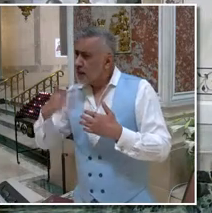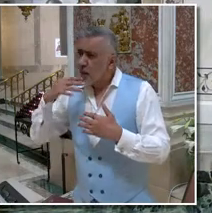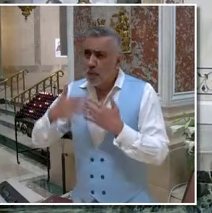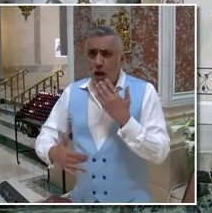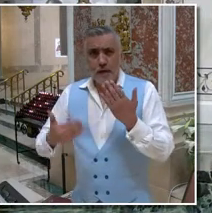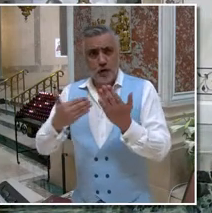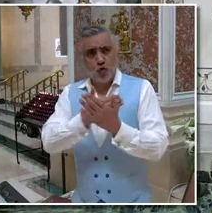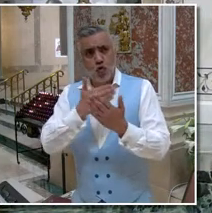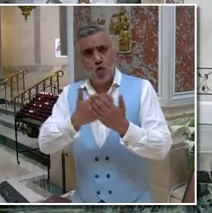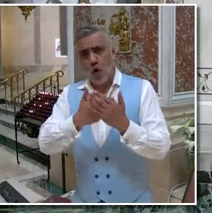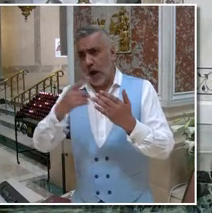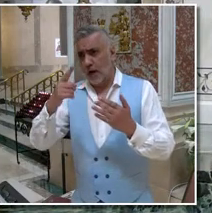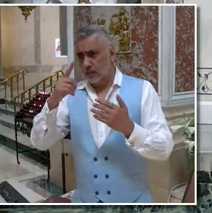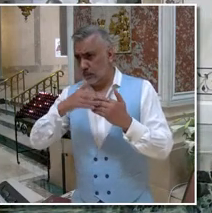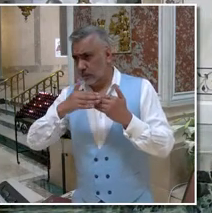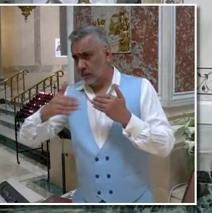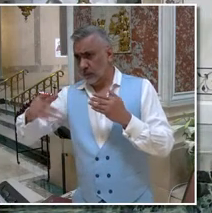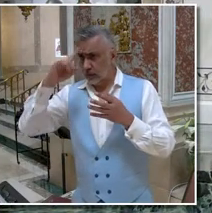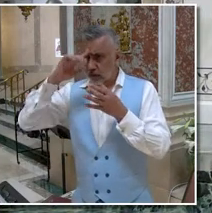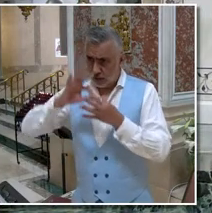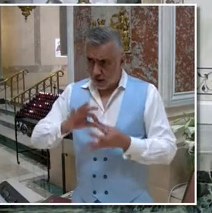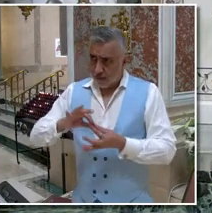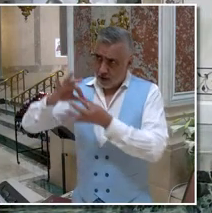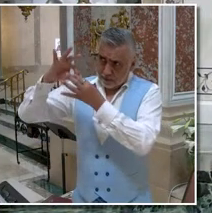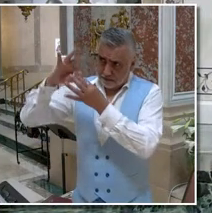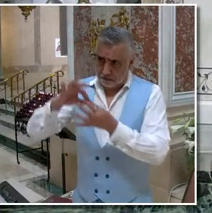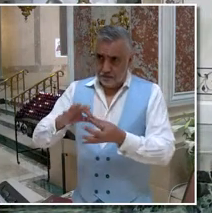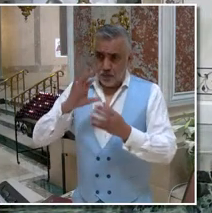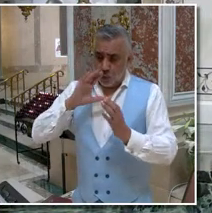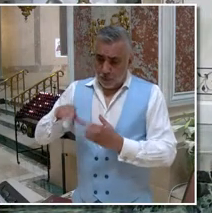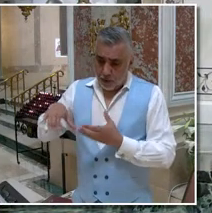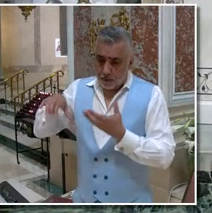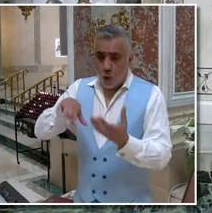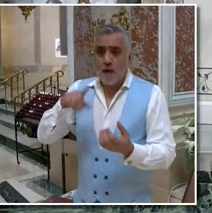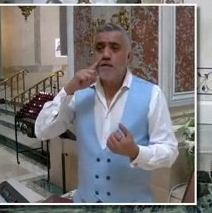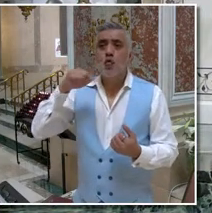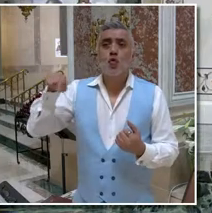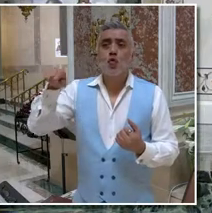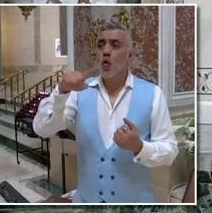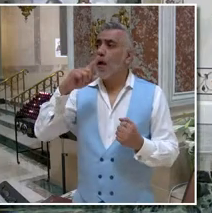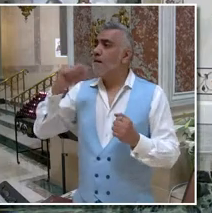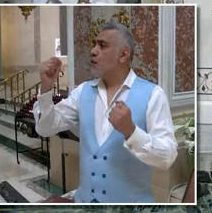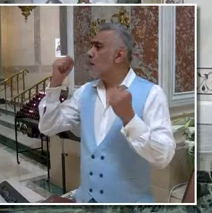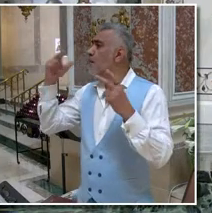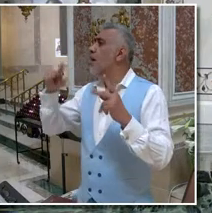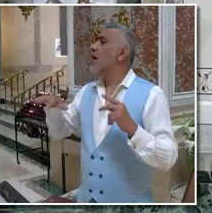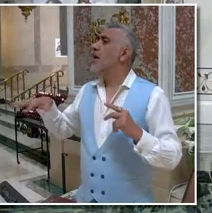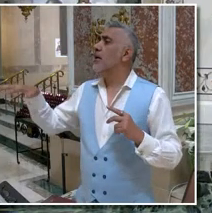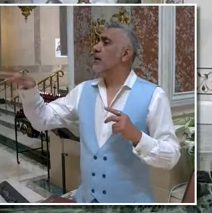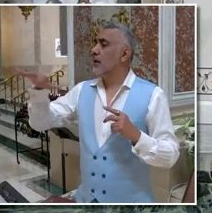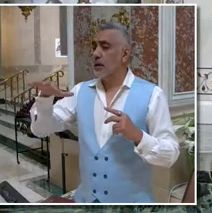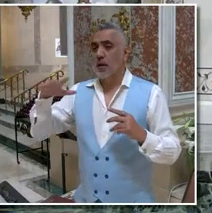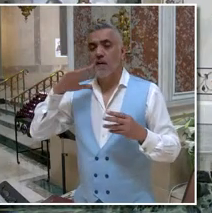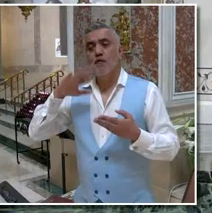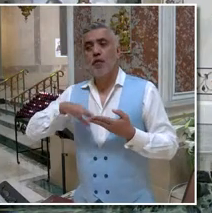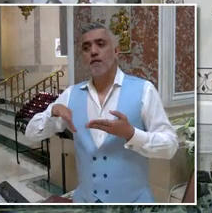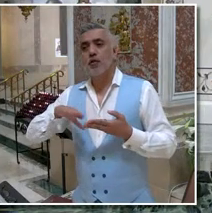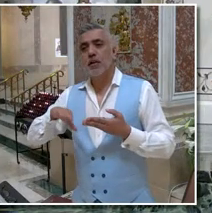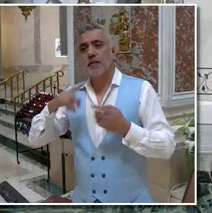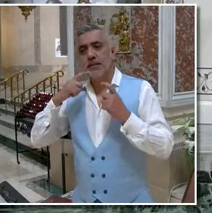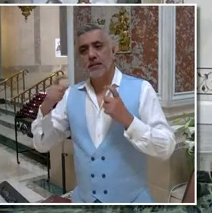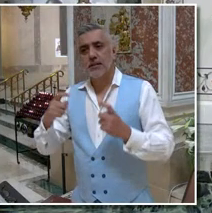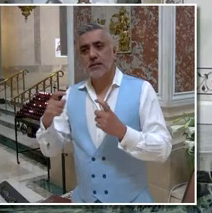blood of the new and eternal covenant, which will be poured out for you and for many for the forgiveness